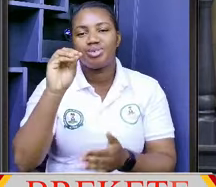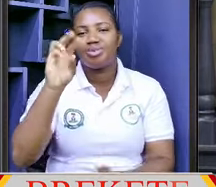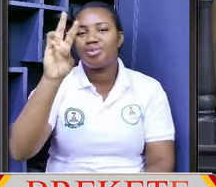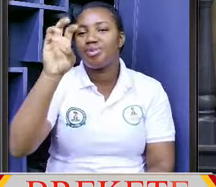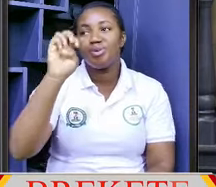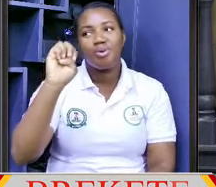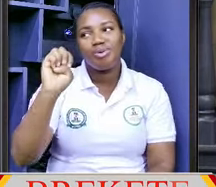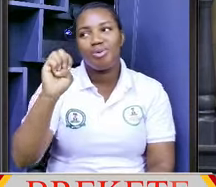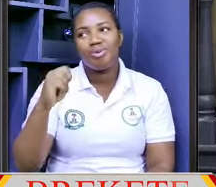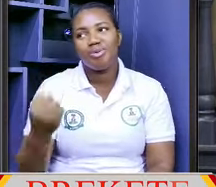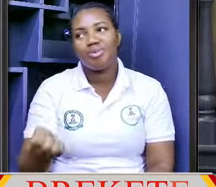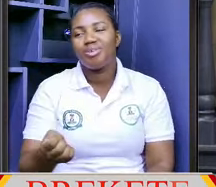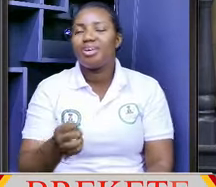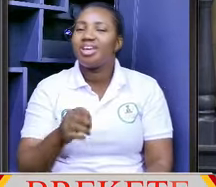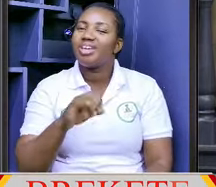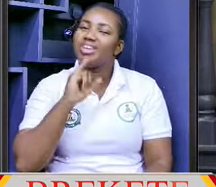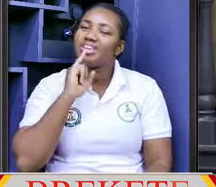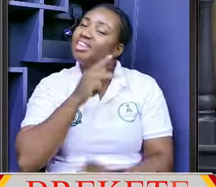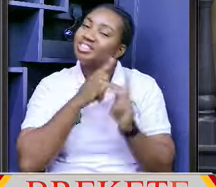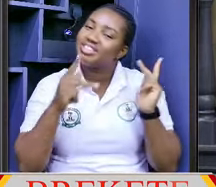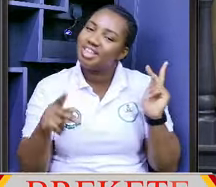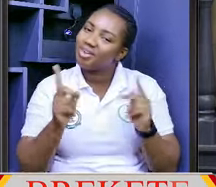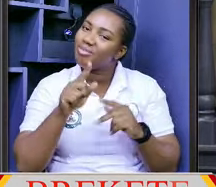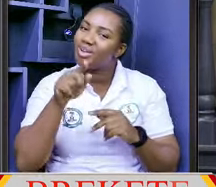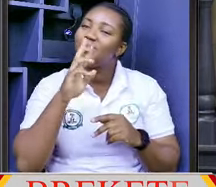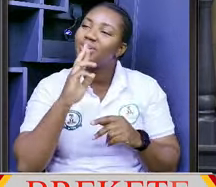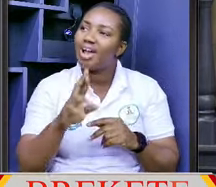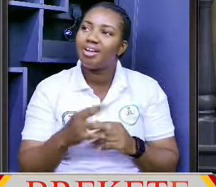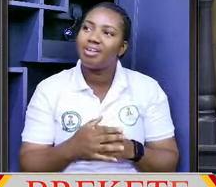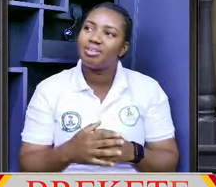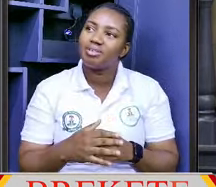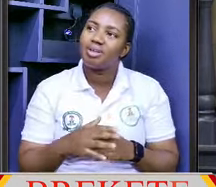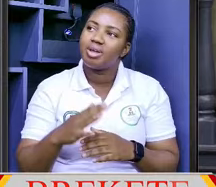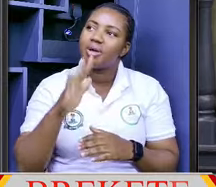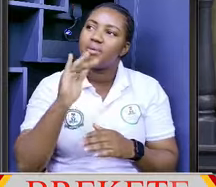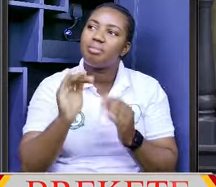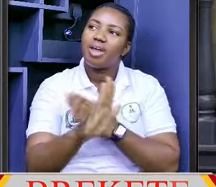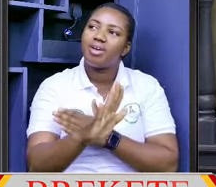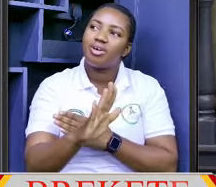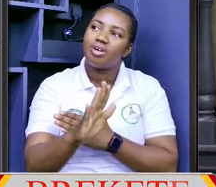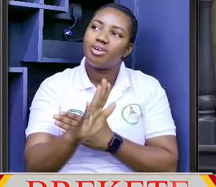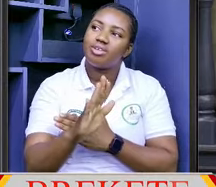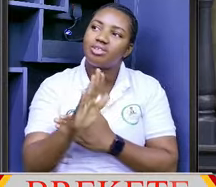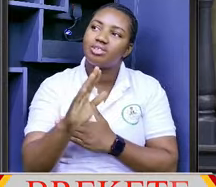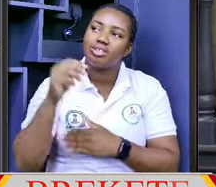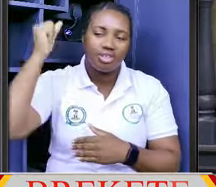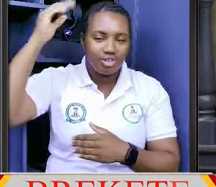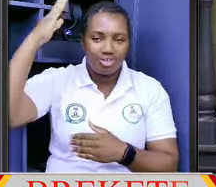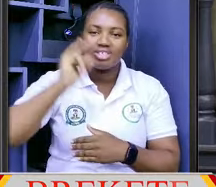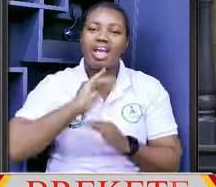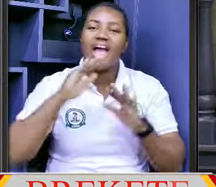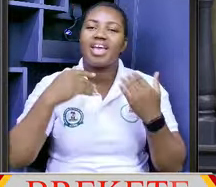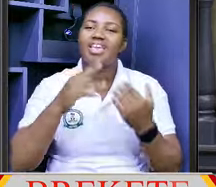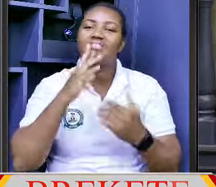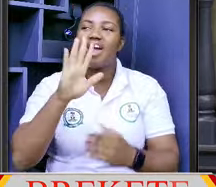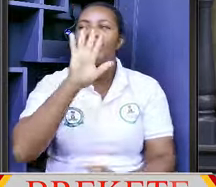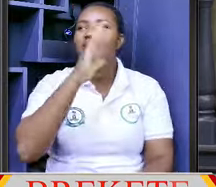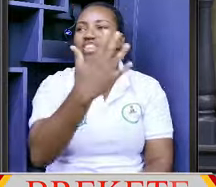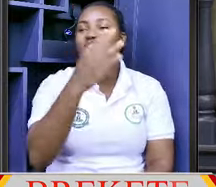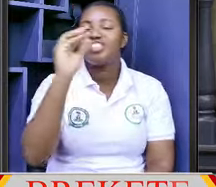are you there? How are you, sir? We are fine, sir. Thank you so much, sir. By God's grace, I'm giving her 50,000 naira. 50,000